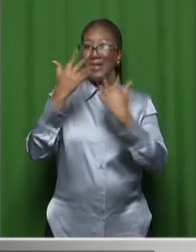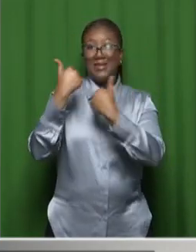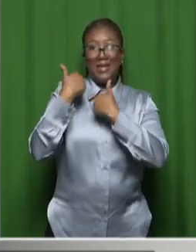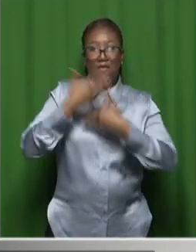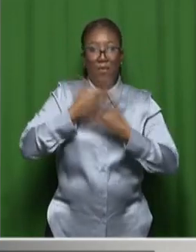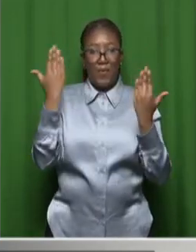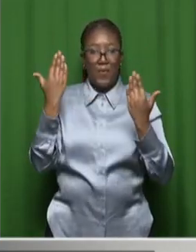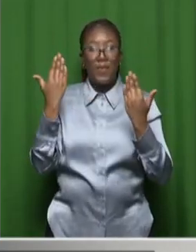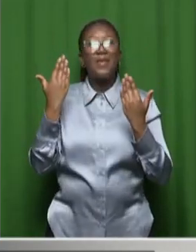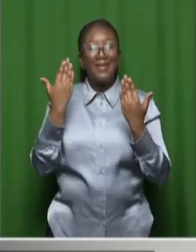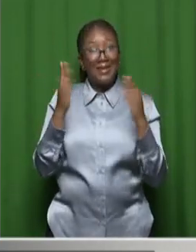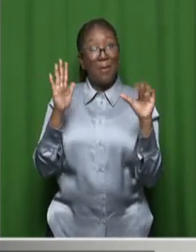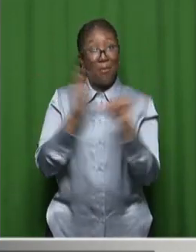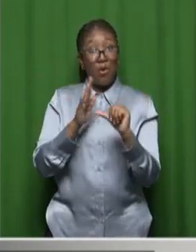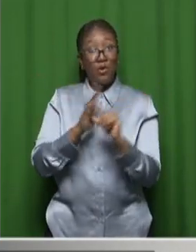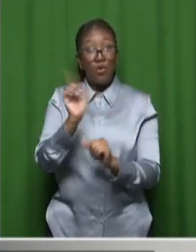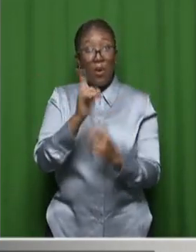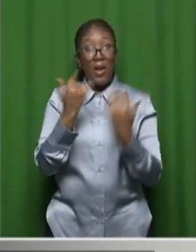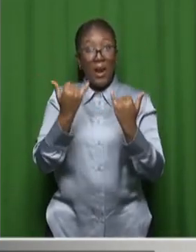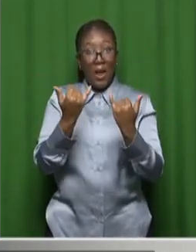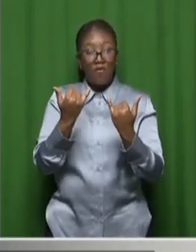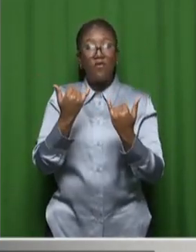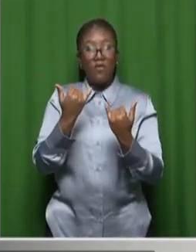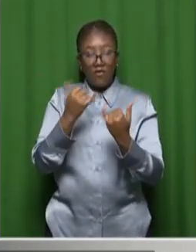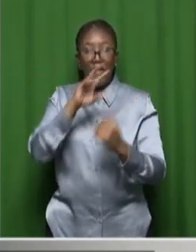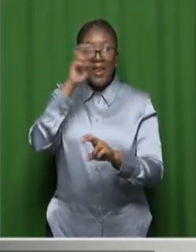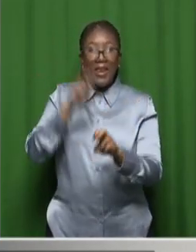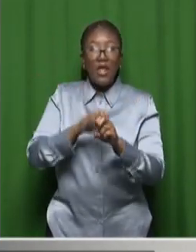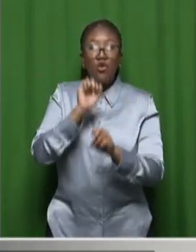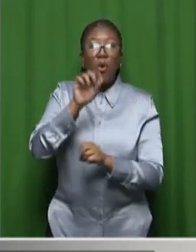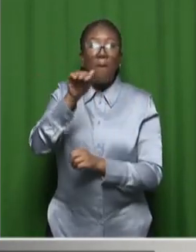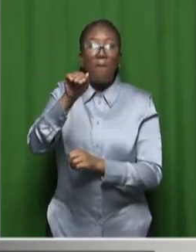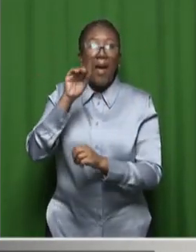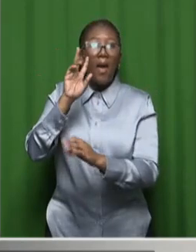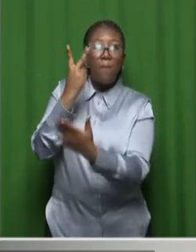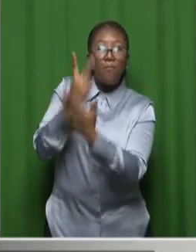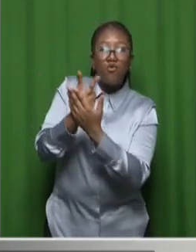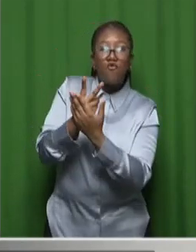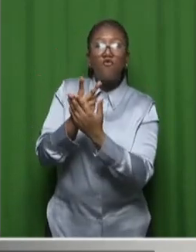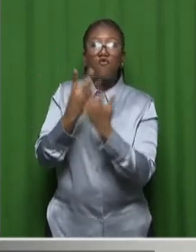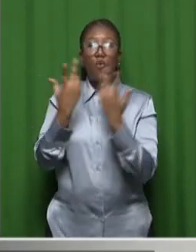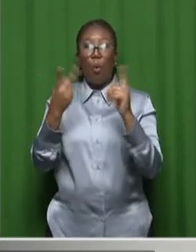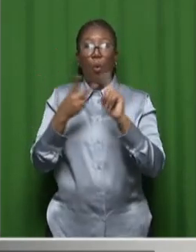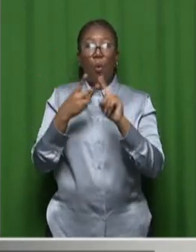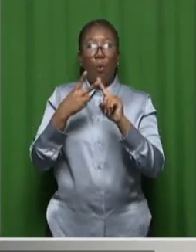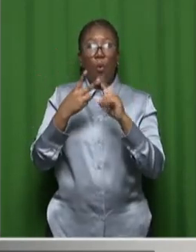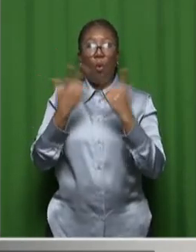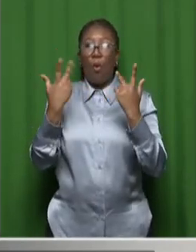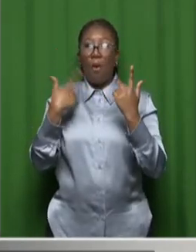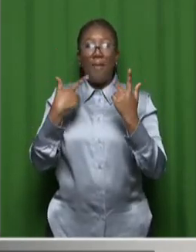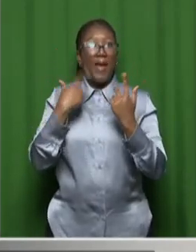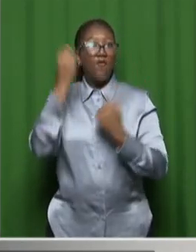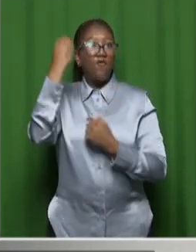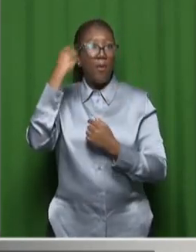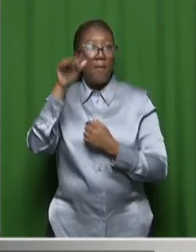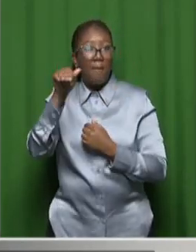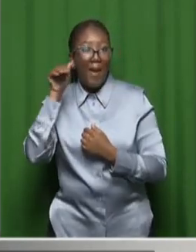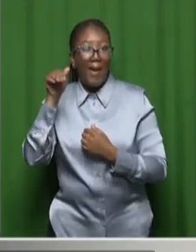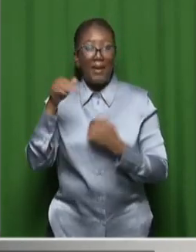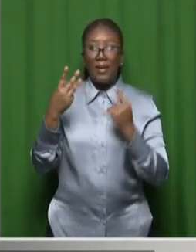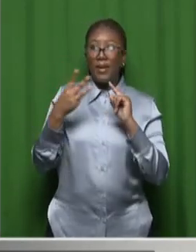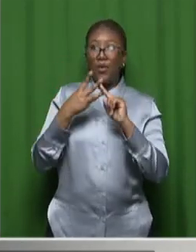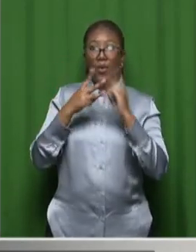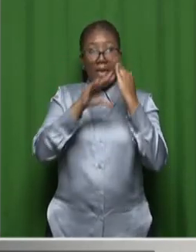very important, if someone asks you whether it's proof of payment or you're sending payments or whatever the case may be via